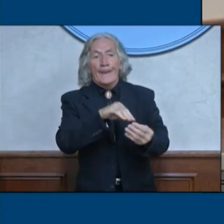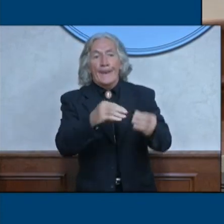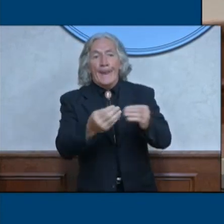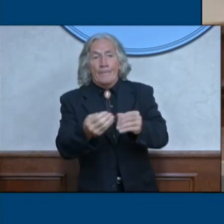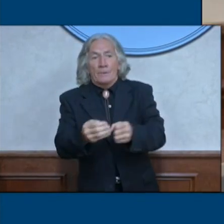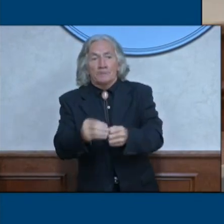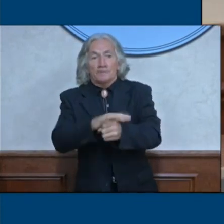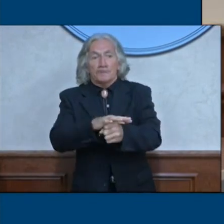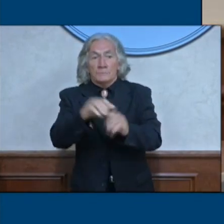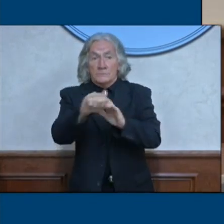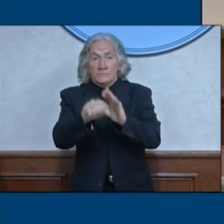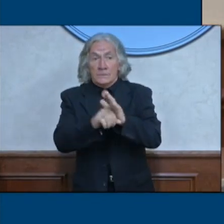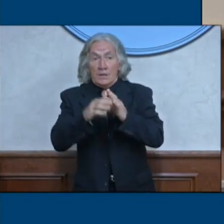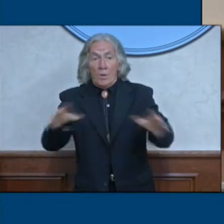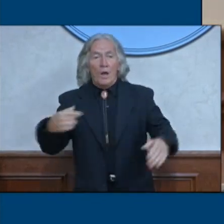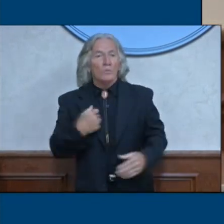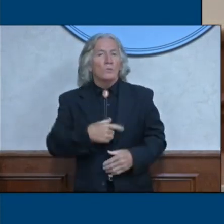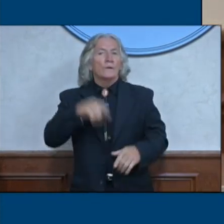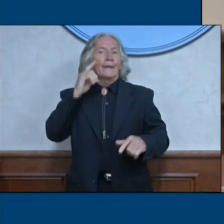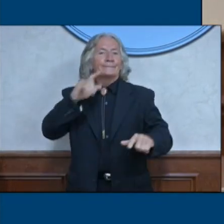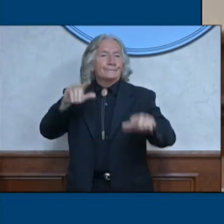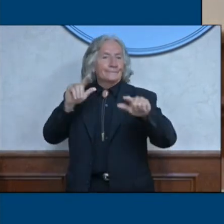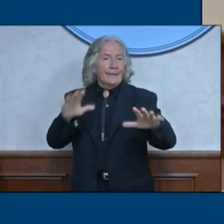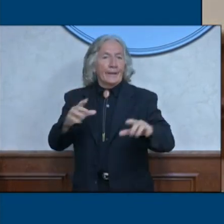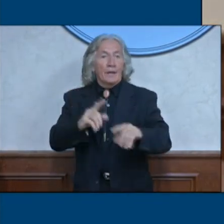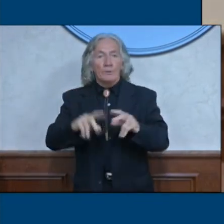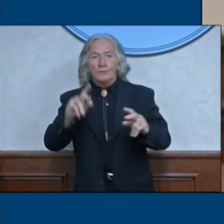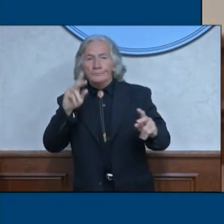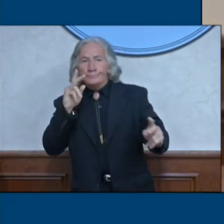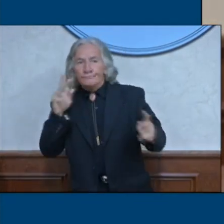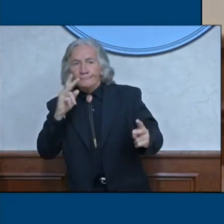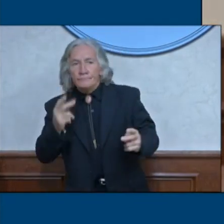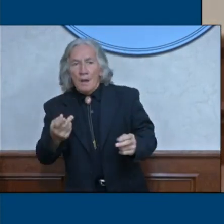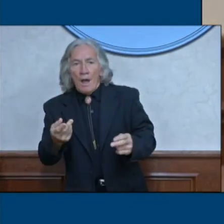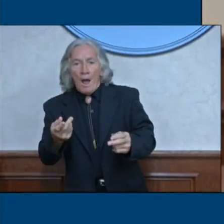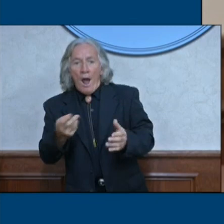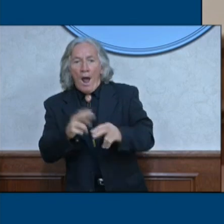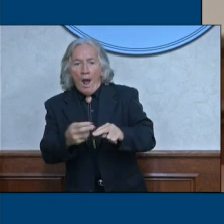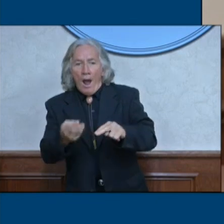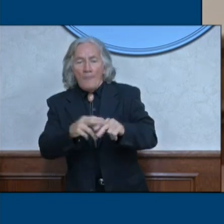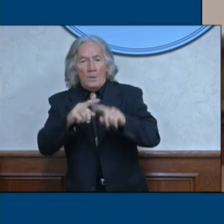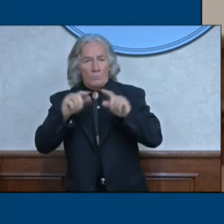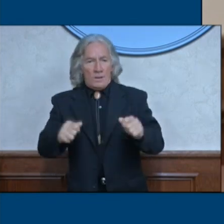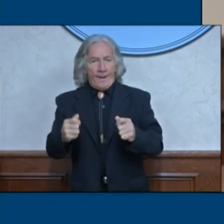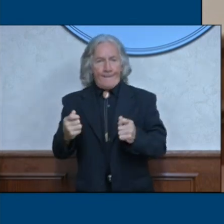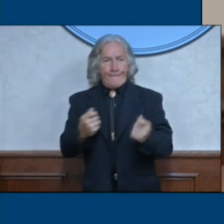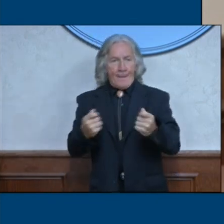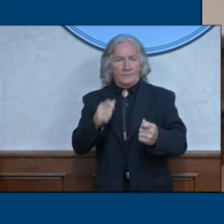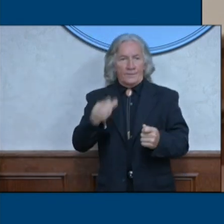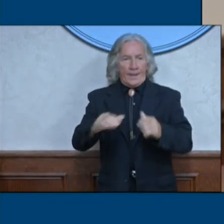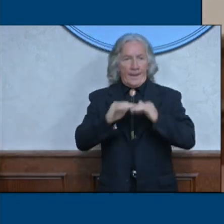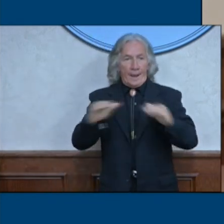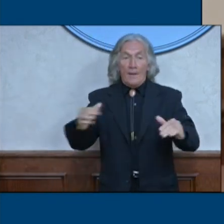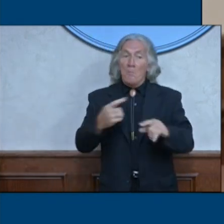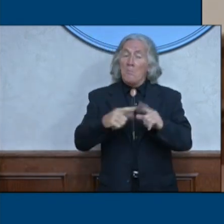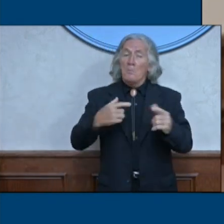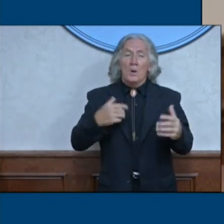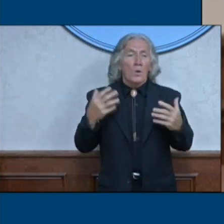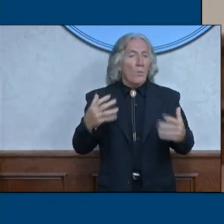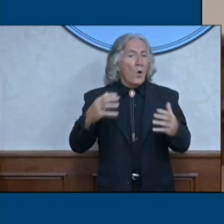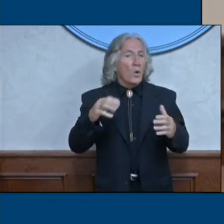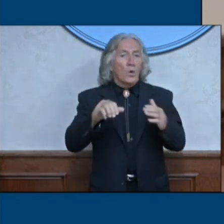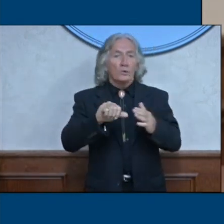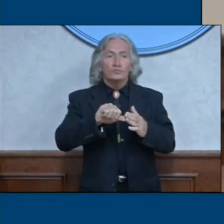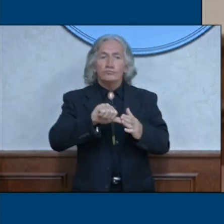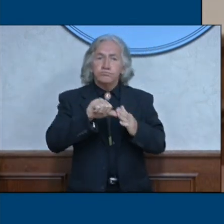patients in the state. We expected this, but we are seeing it occurring at a manageable level. I really want to stress,